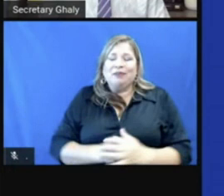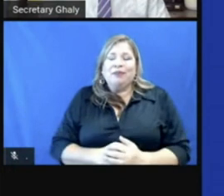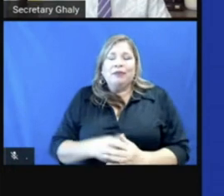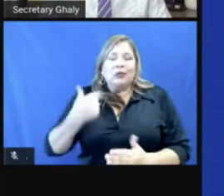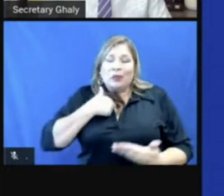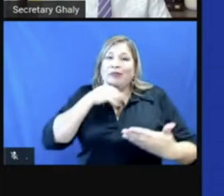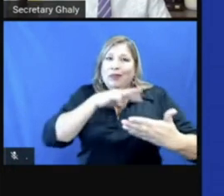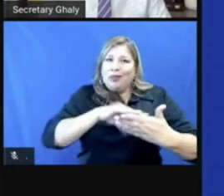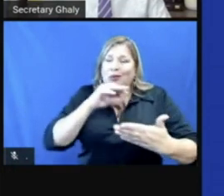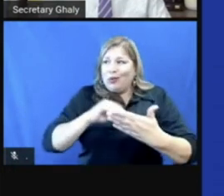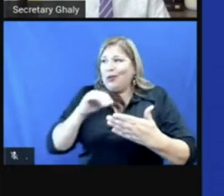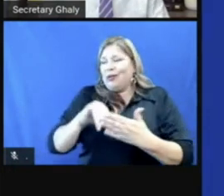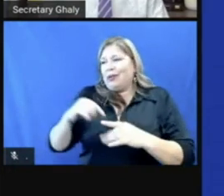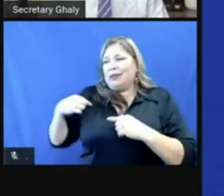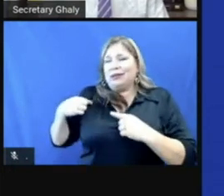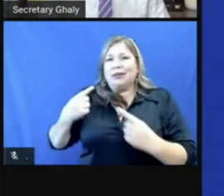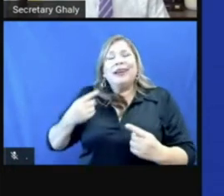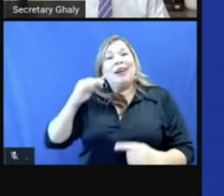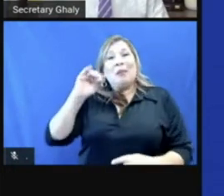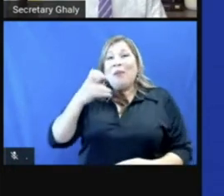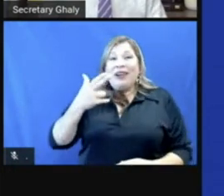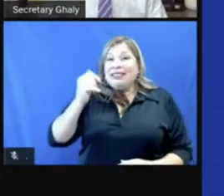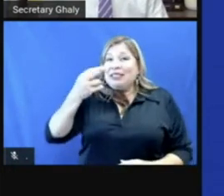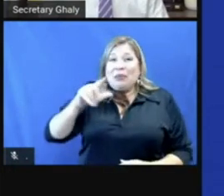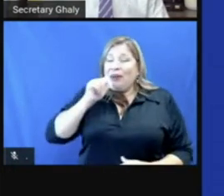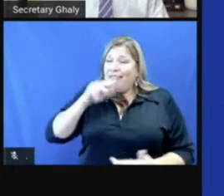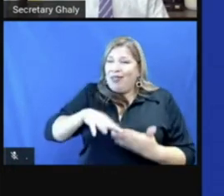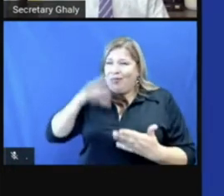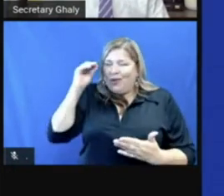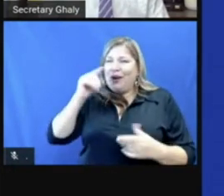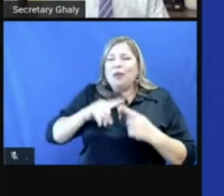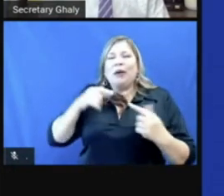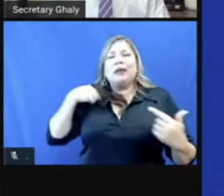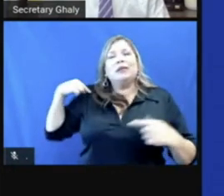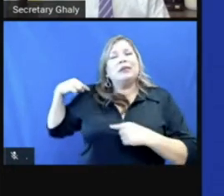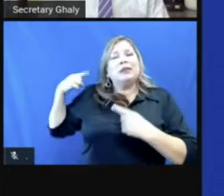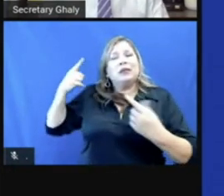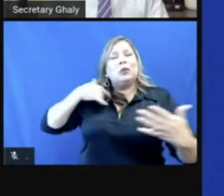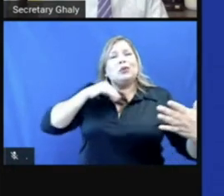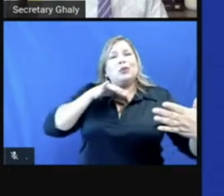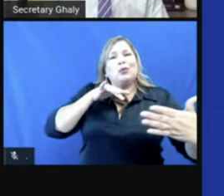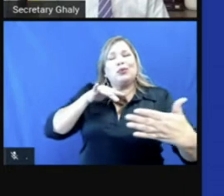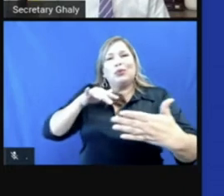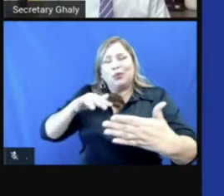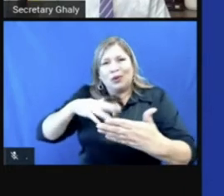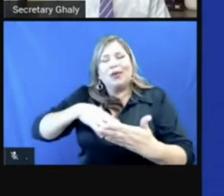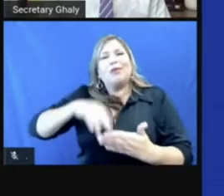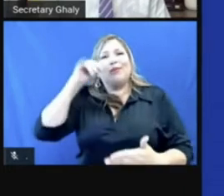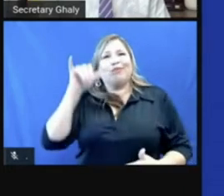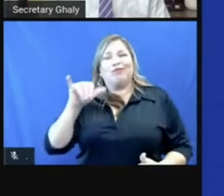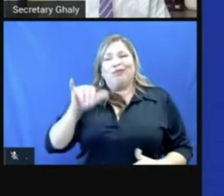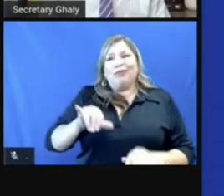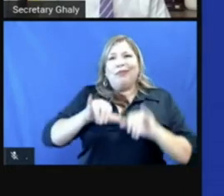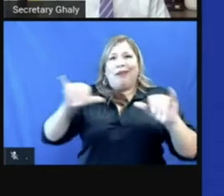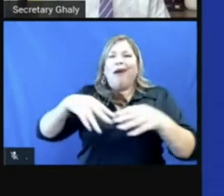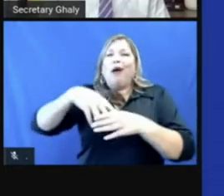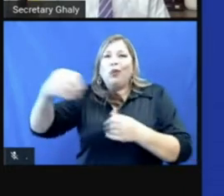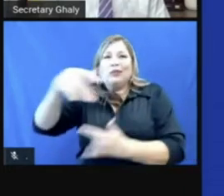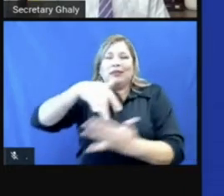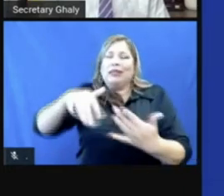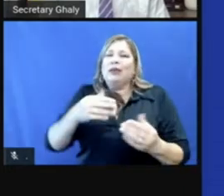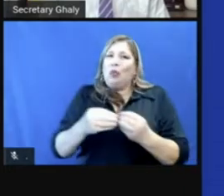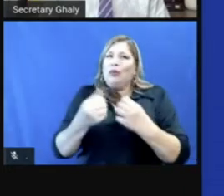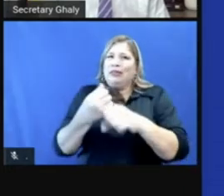squarely, not necessarily in March and April, but really over the past couple of months. The other very important thing, no one knew this early on,